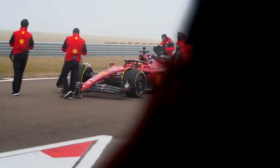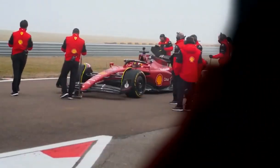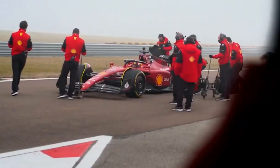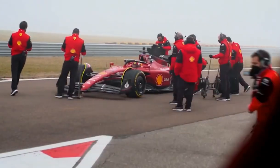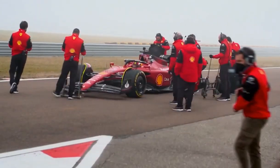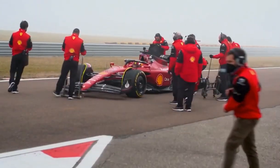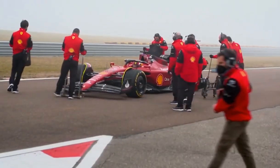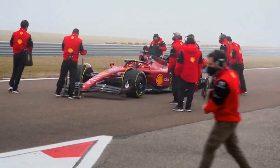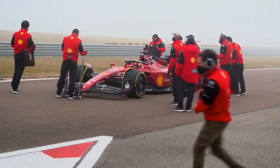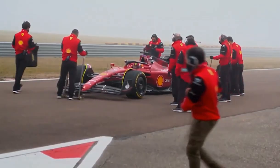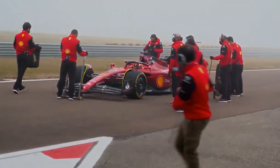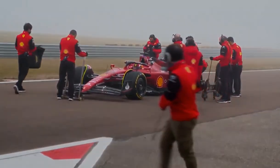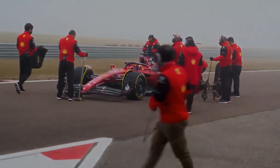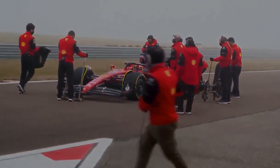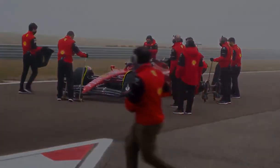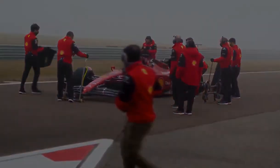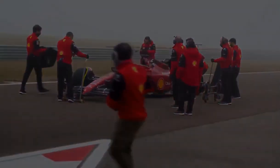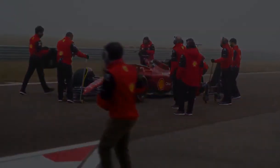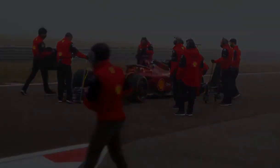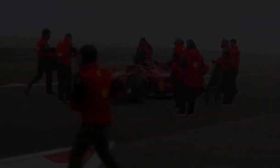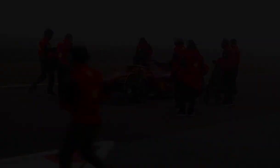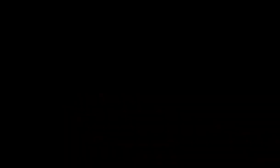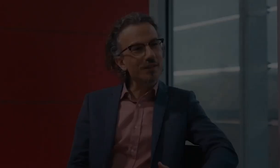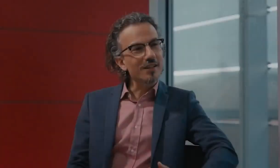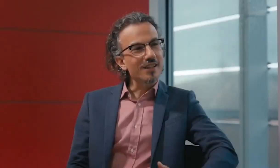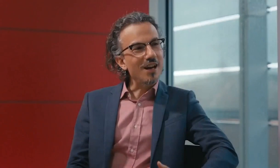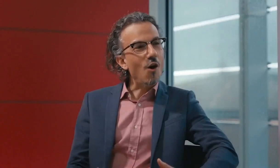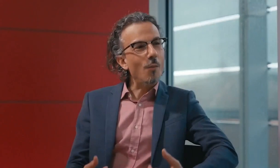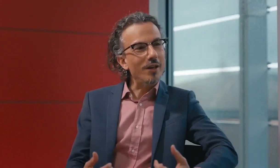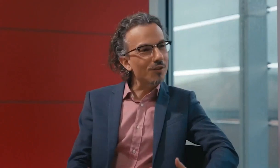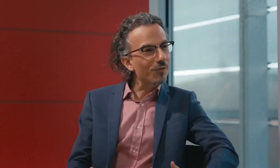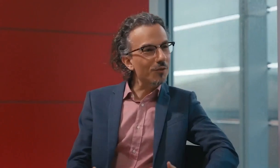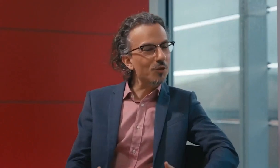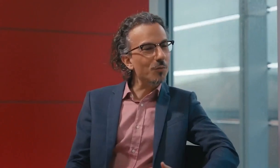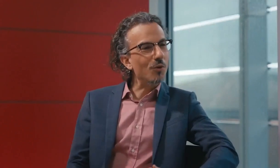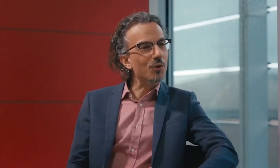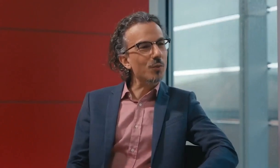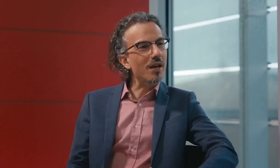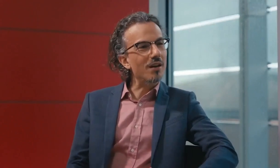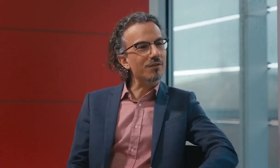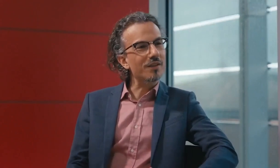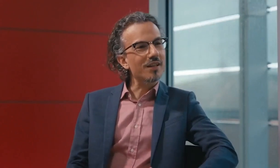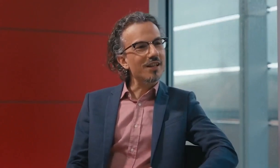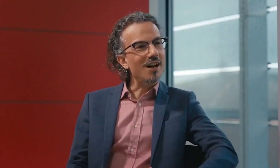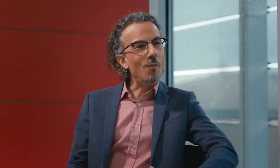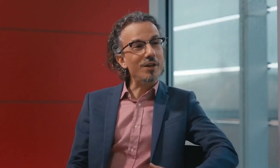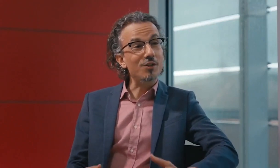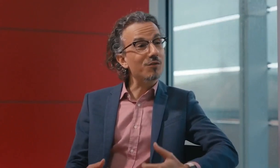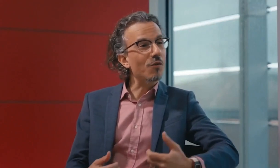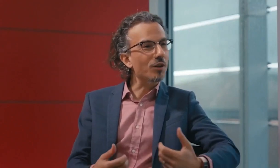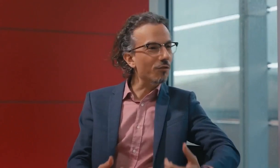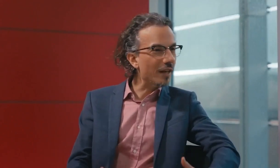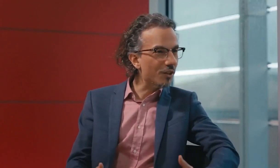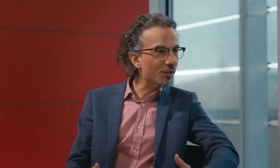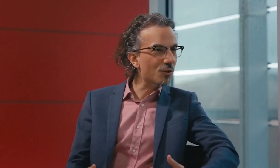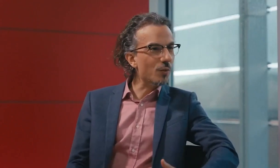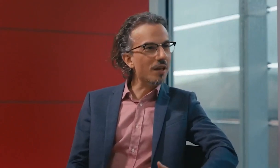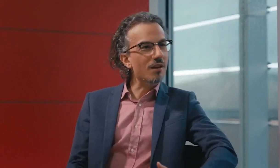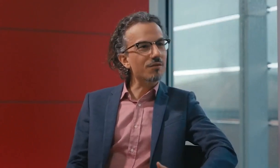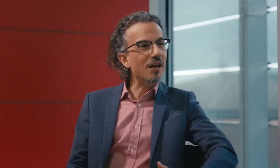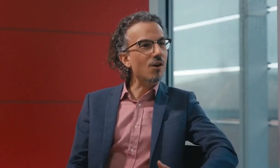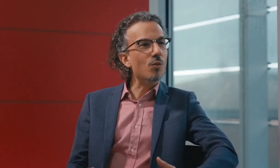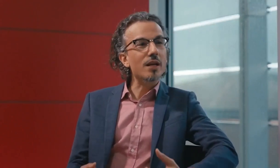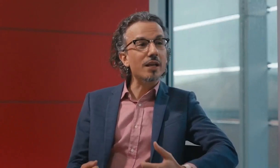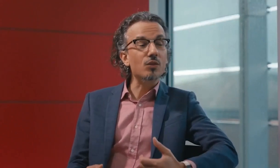all the other teams. And within these two words, we have our passion for the sports, we have our passions for innovations,